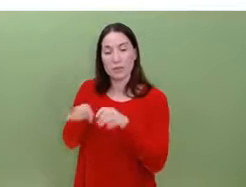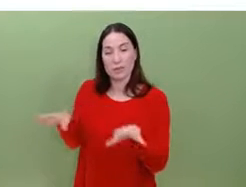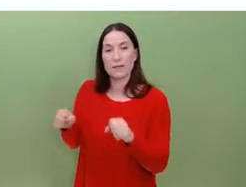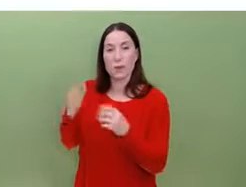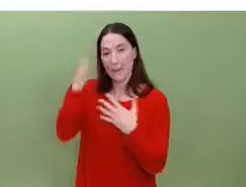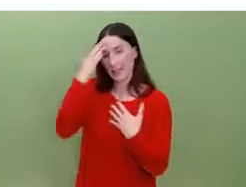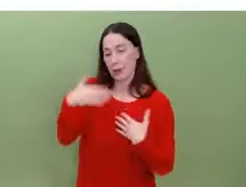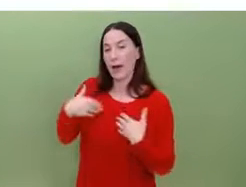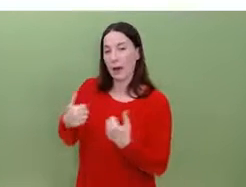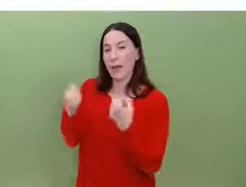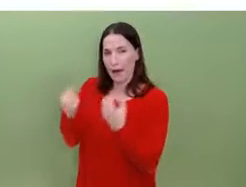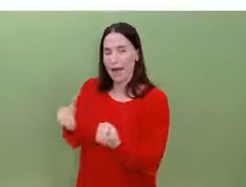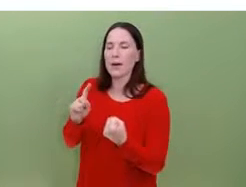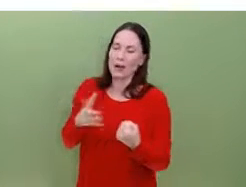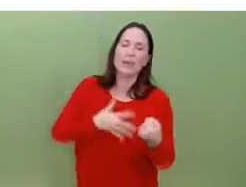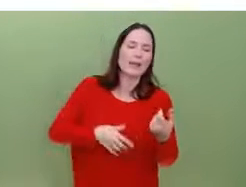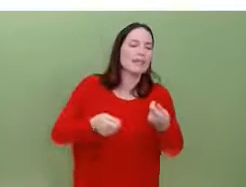we need to control it better.